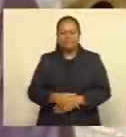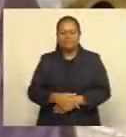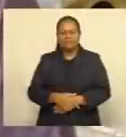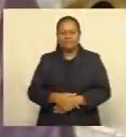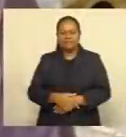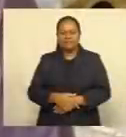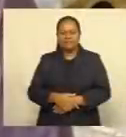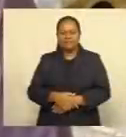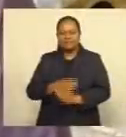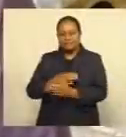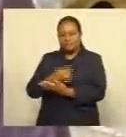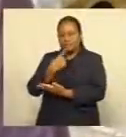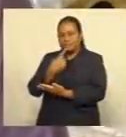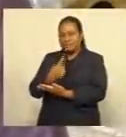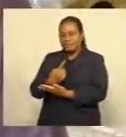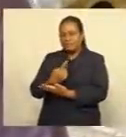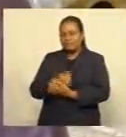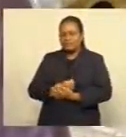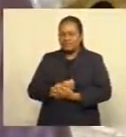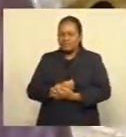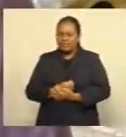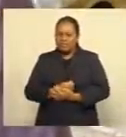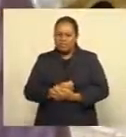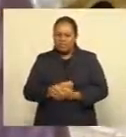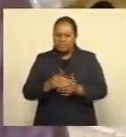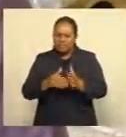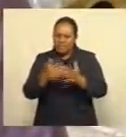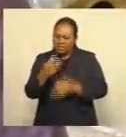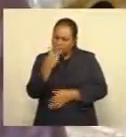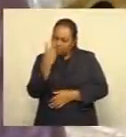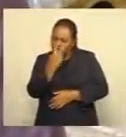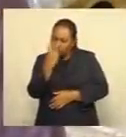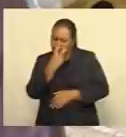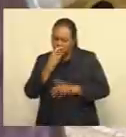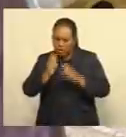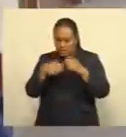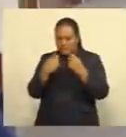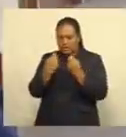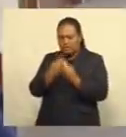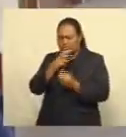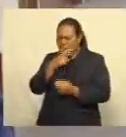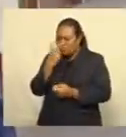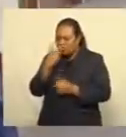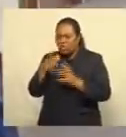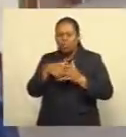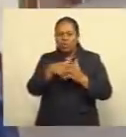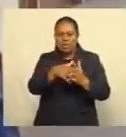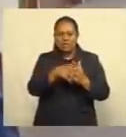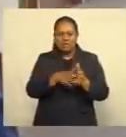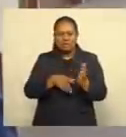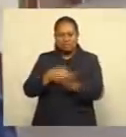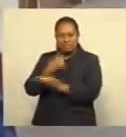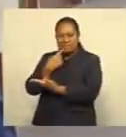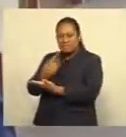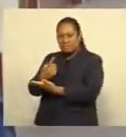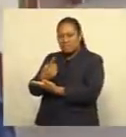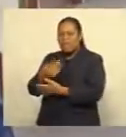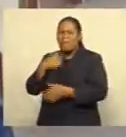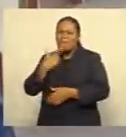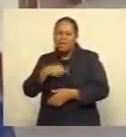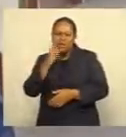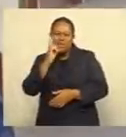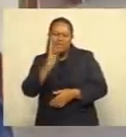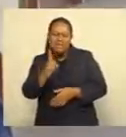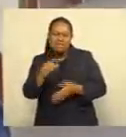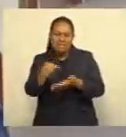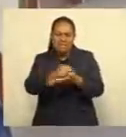Mr. Abraham, your teams are conducting market surveillance in the Western Division. What are they looking for? Because of the spike in